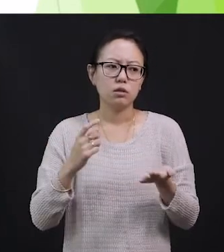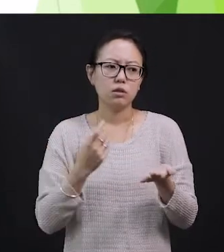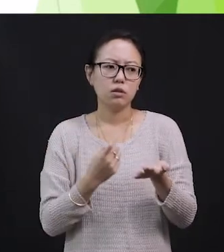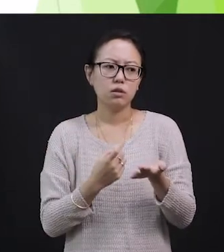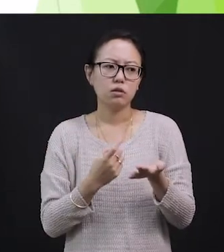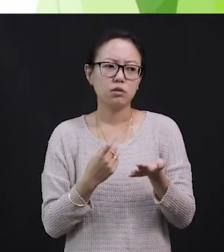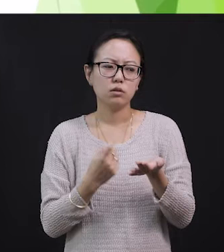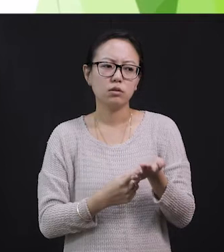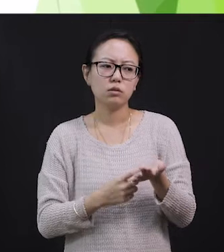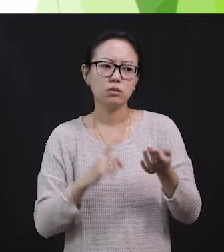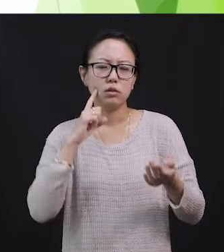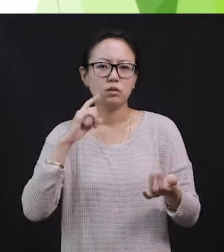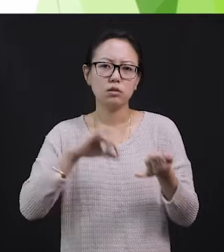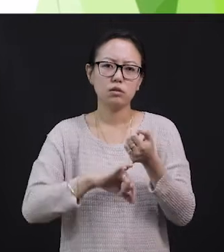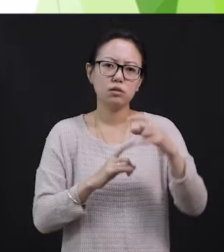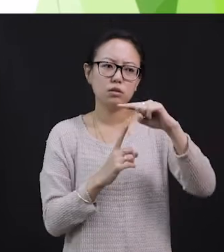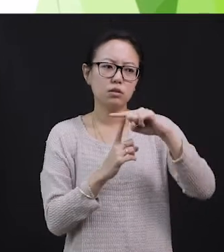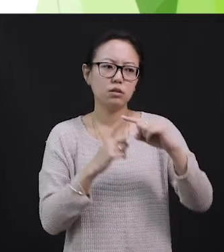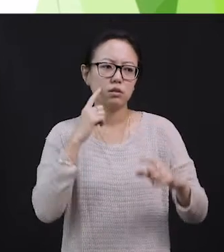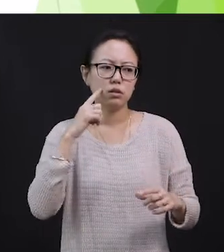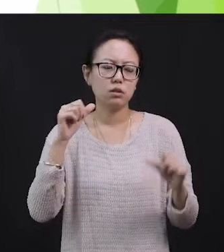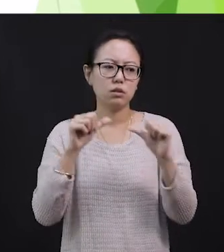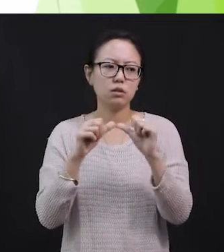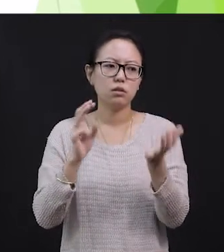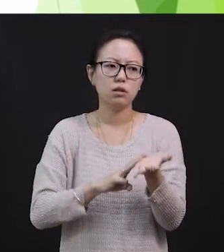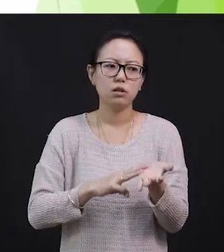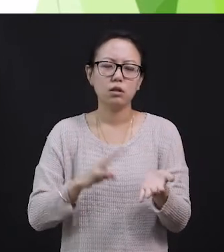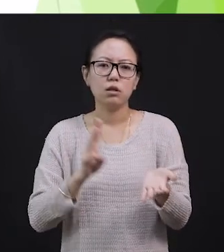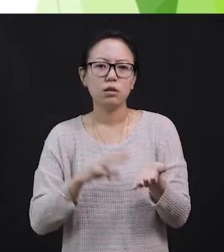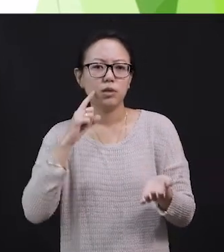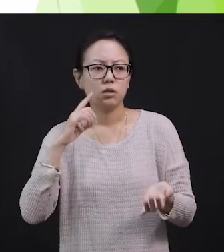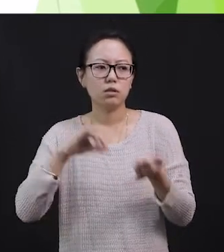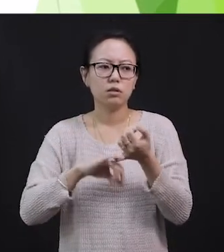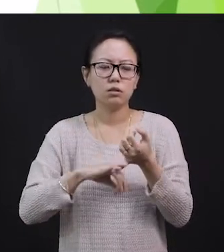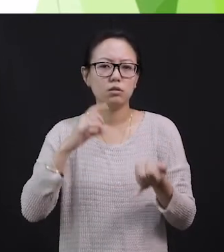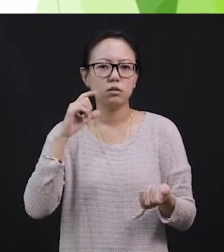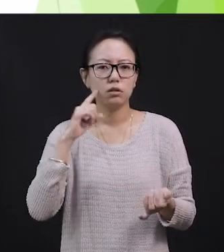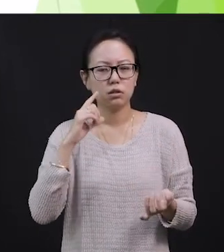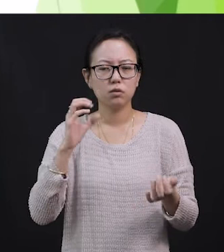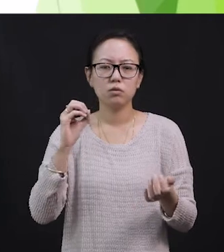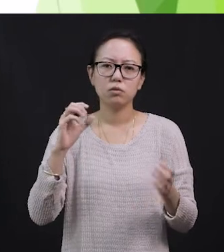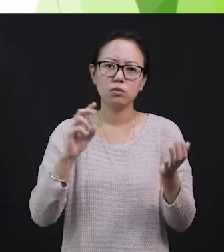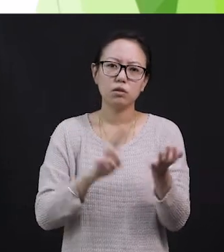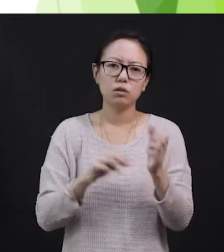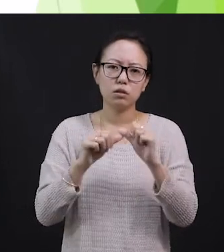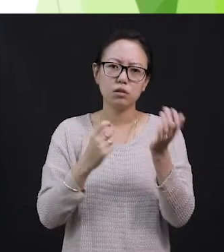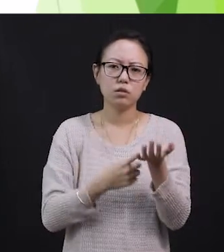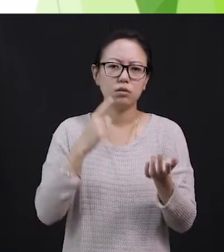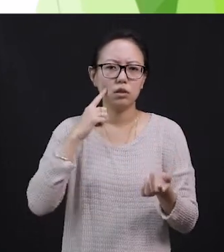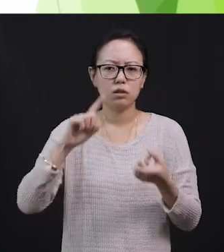Now Christian missionaries, they opened school, and these schools, even today in India, we have lots